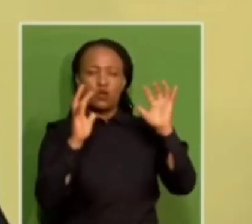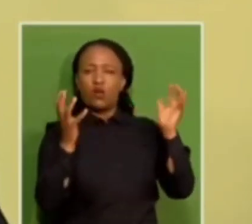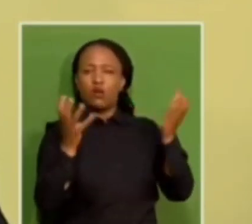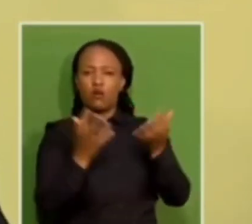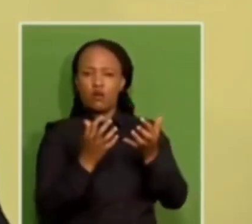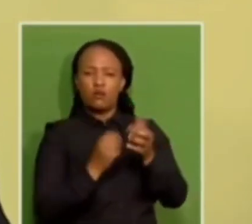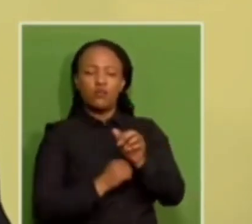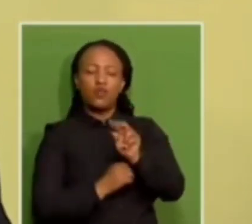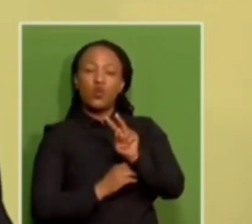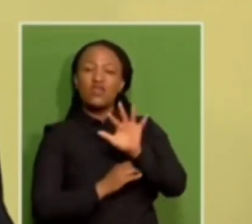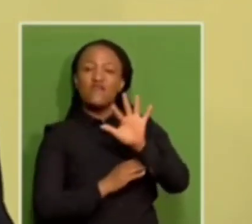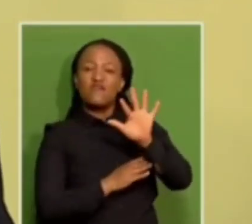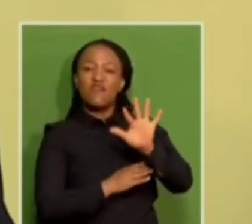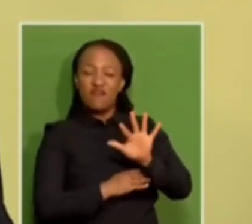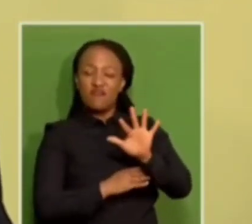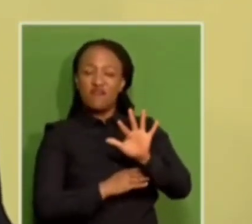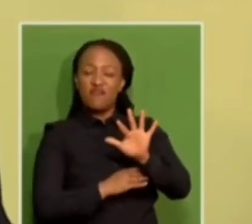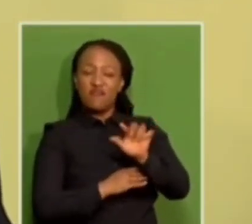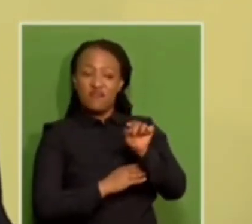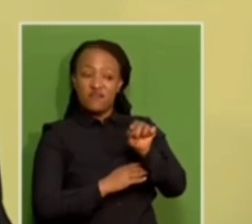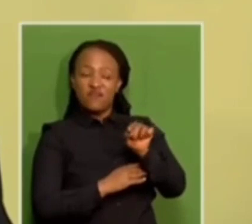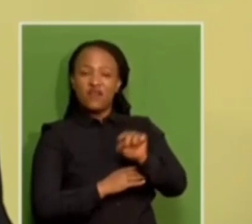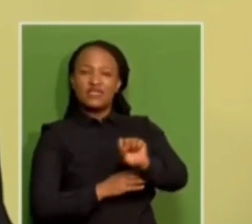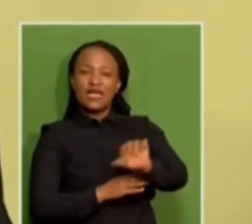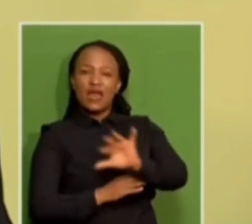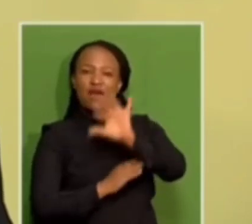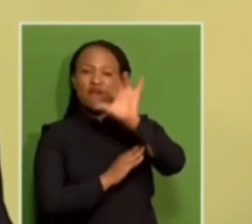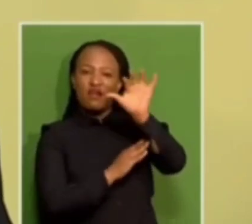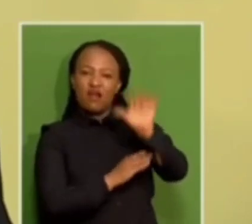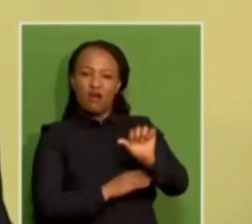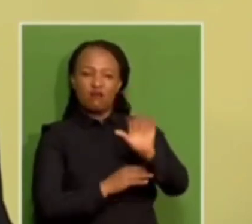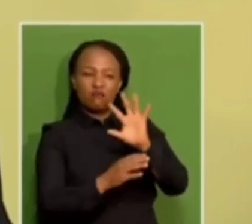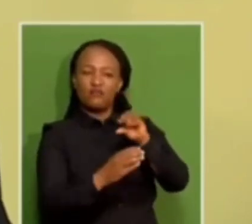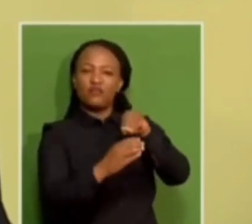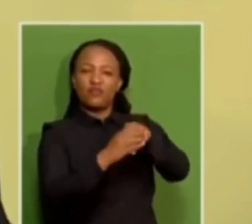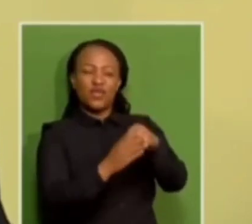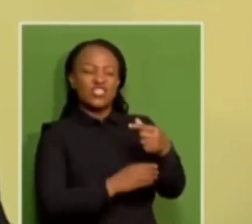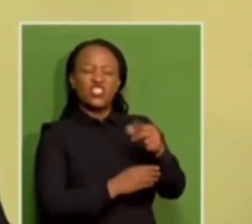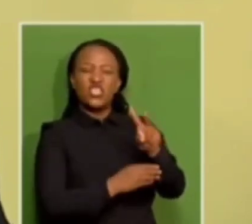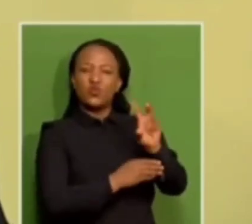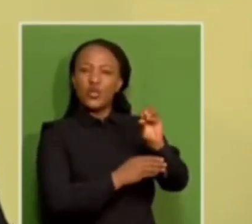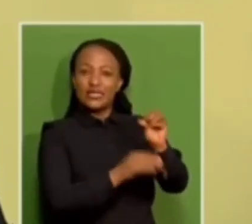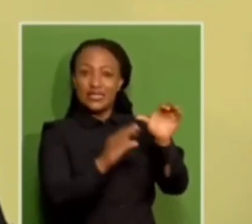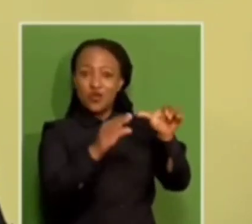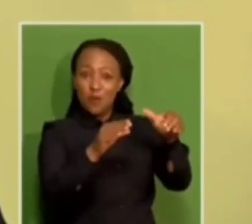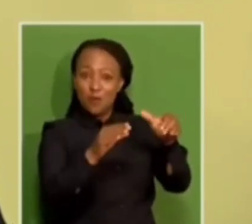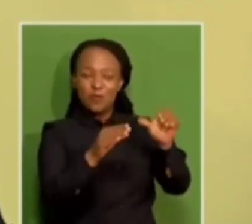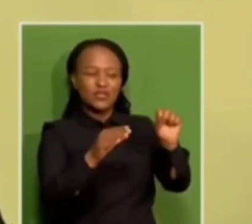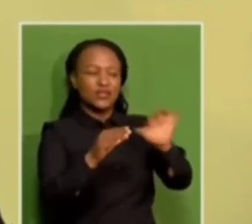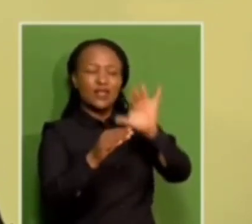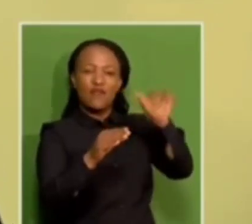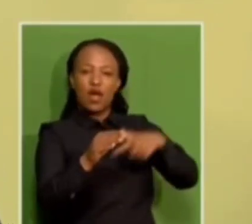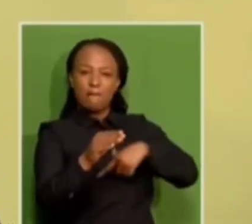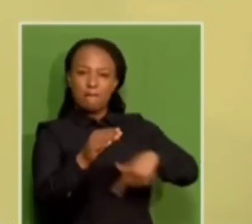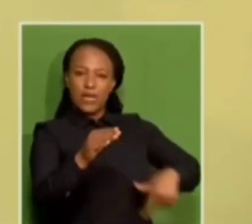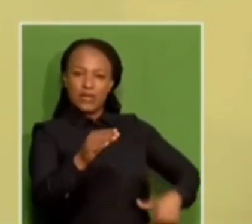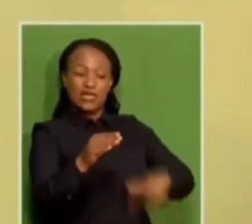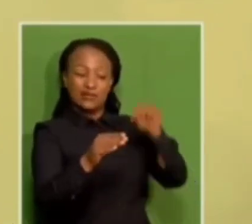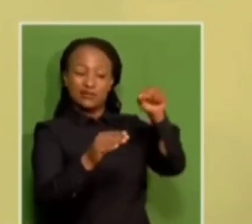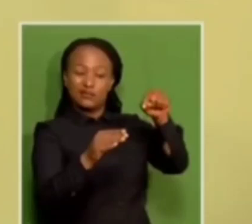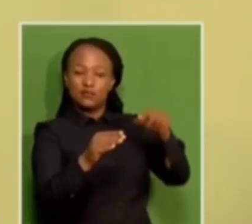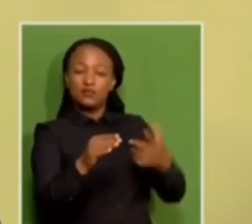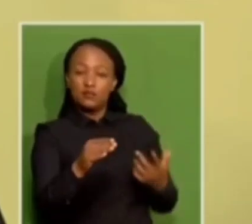2025 South Africa will assume the presidency of the G20 group of Nations